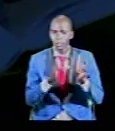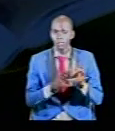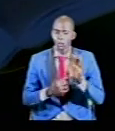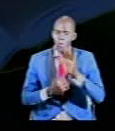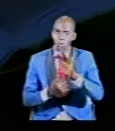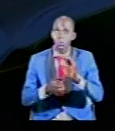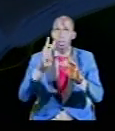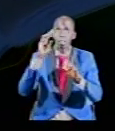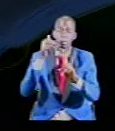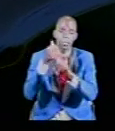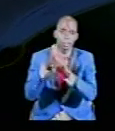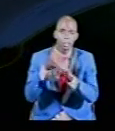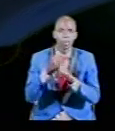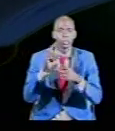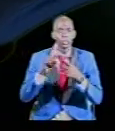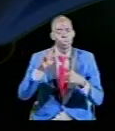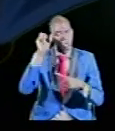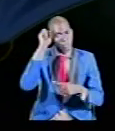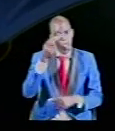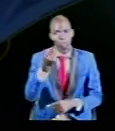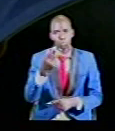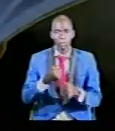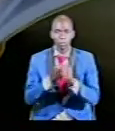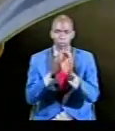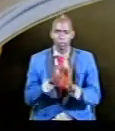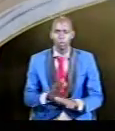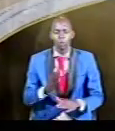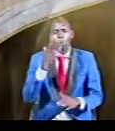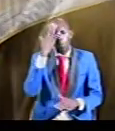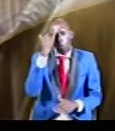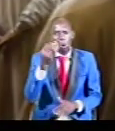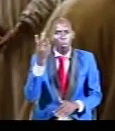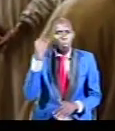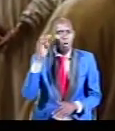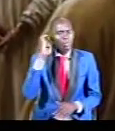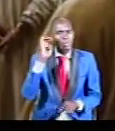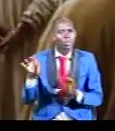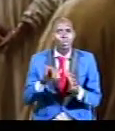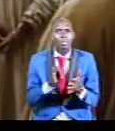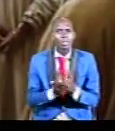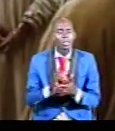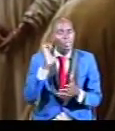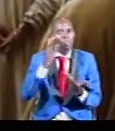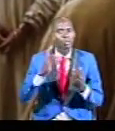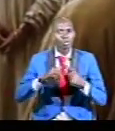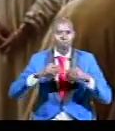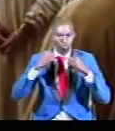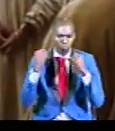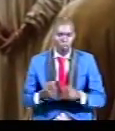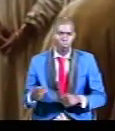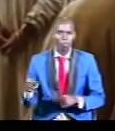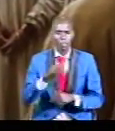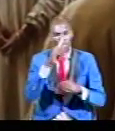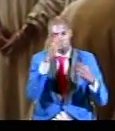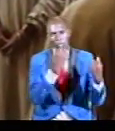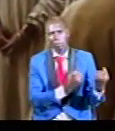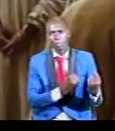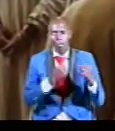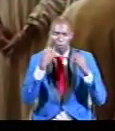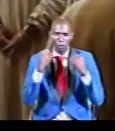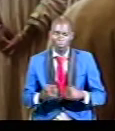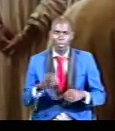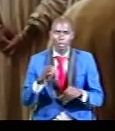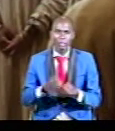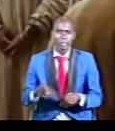showed himself to his disciples. Why was he doing that? He wanted to strengthen their faith. Their faith in him as their